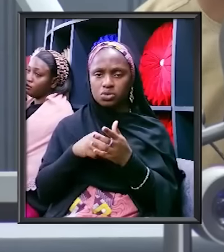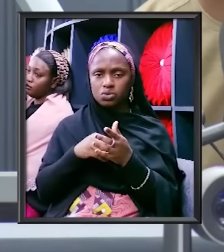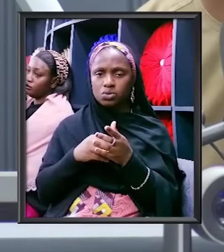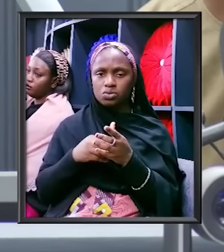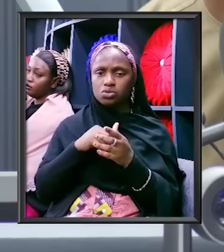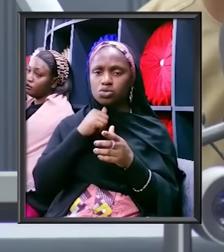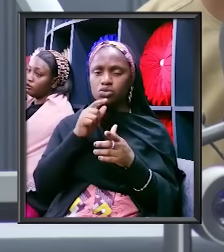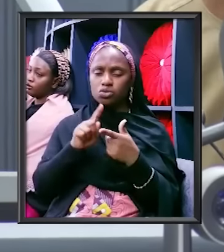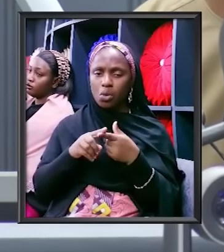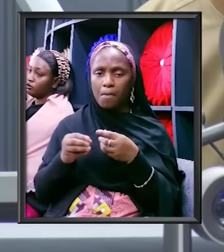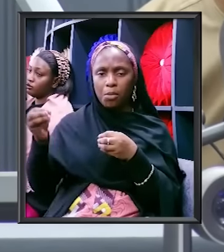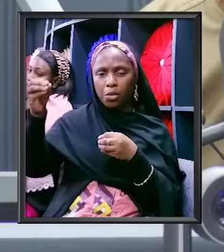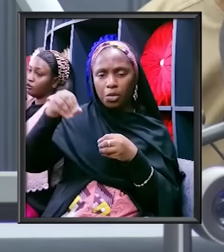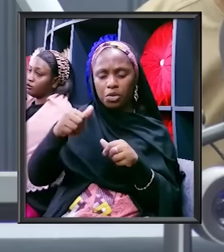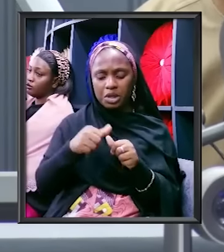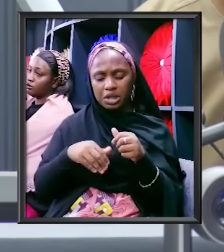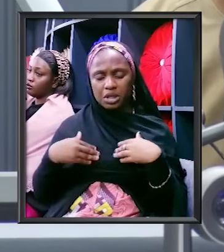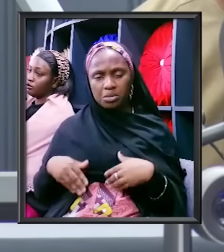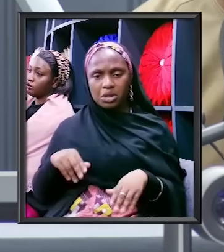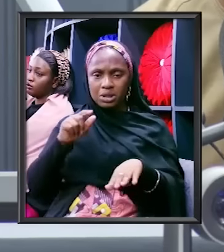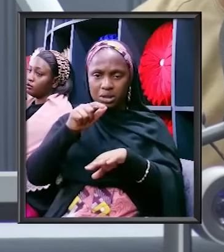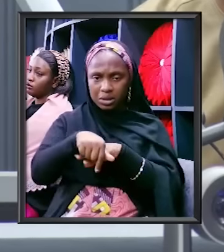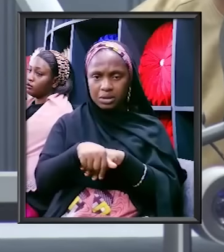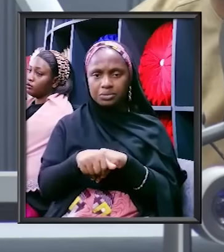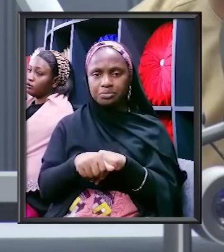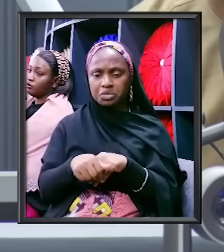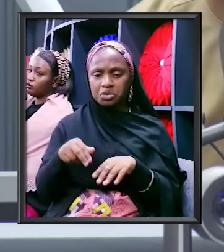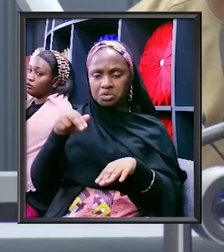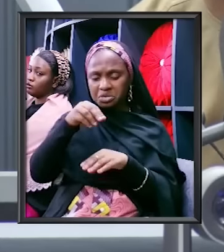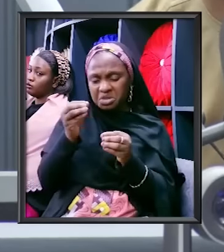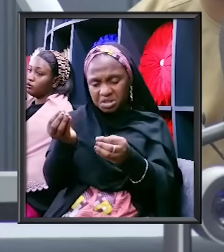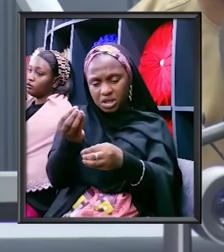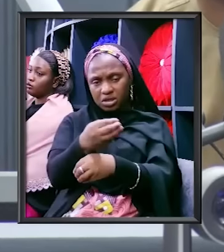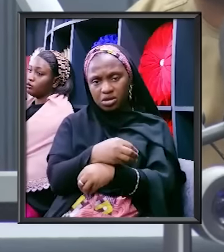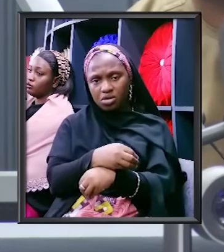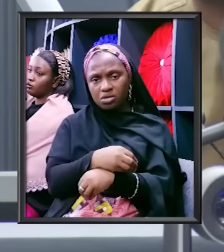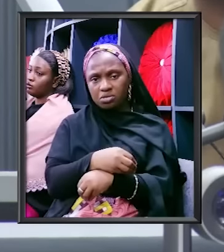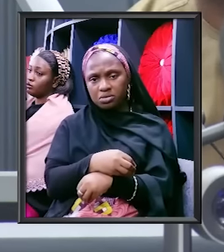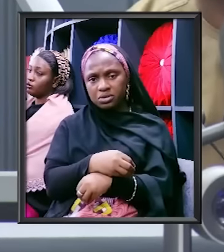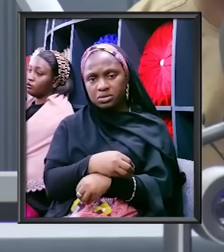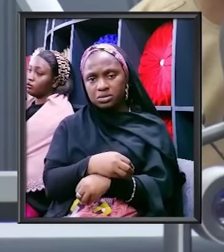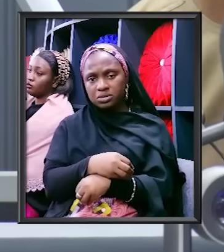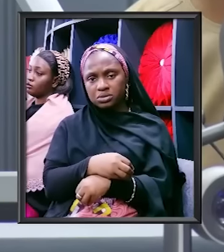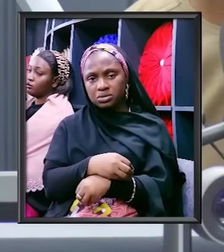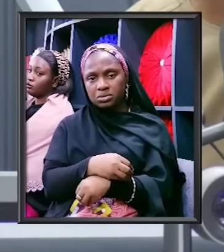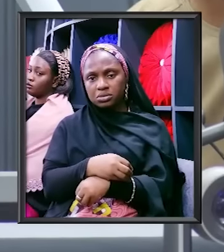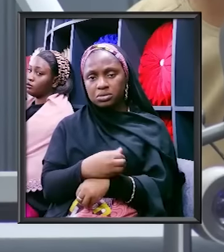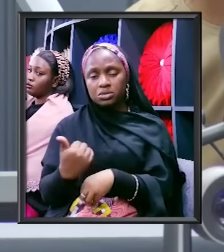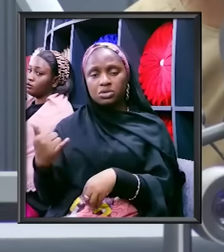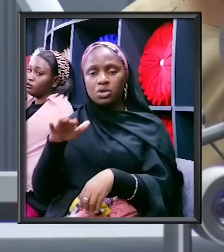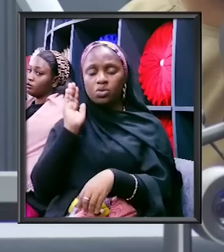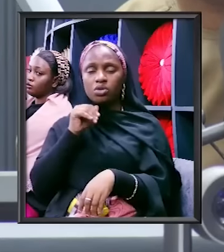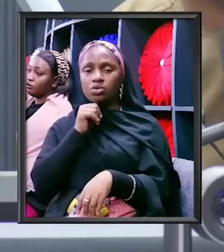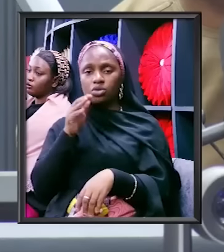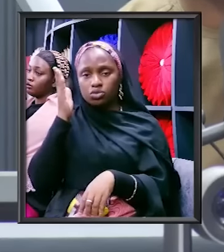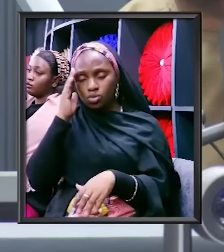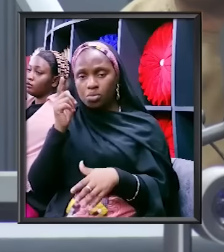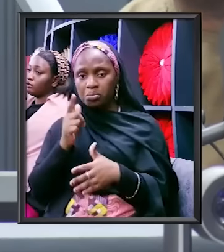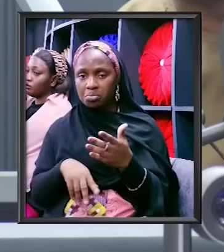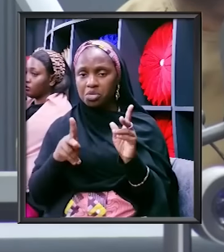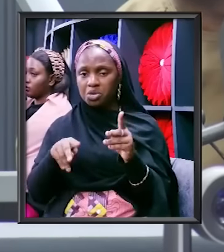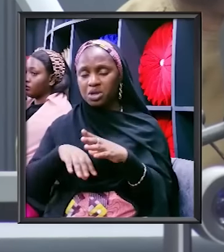because if we no talk to them, they no go know. They go there inside their office, you know, say they know they take light there. They no go know, say people where they